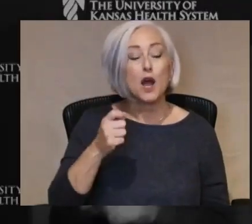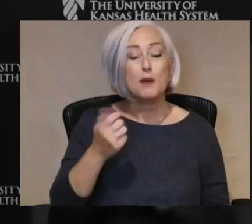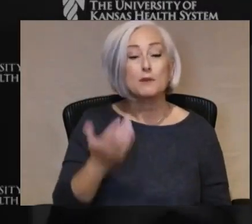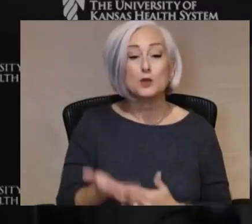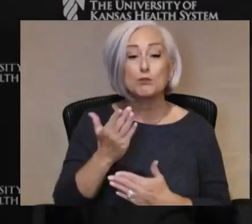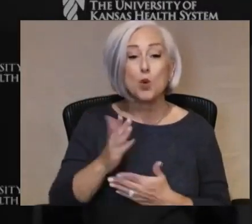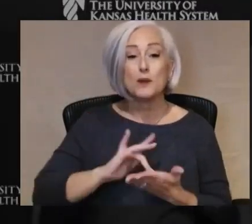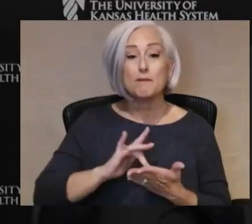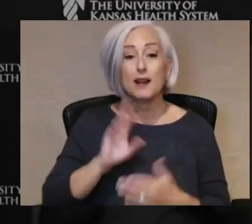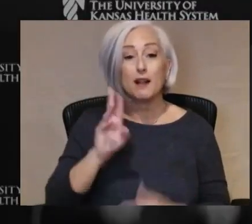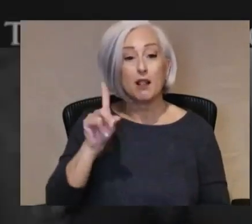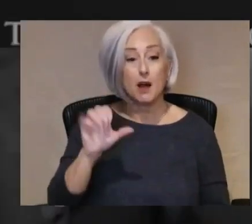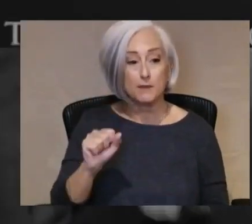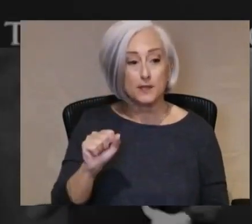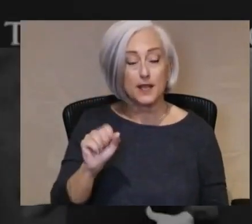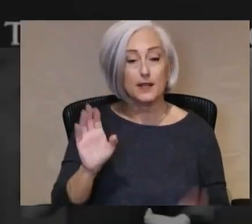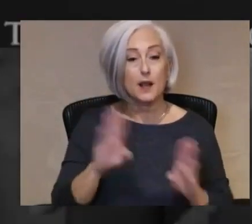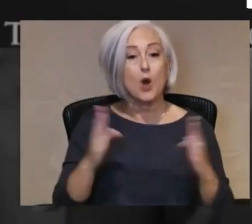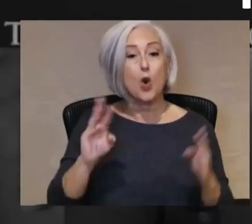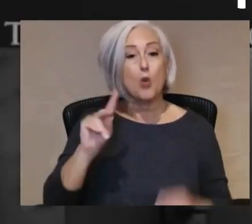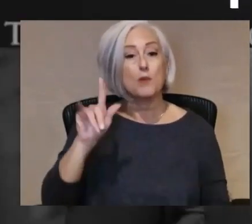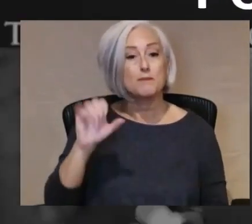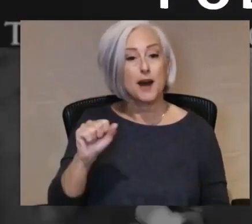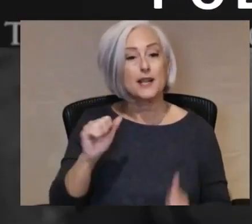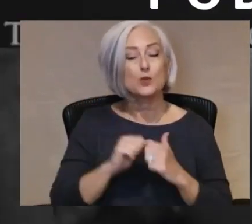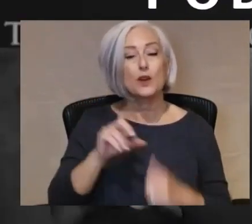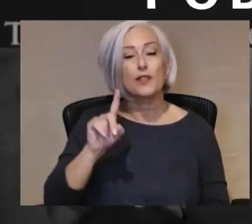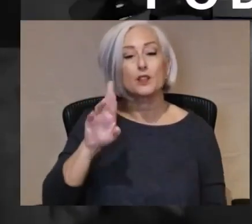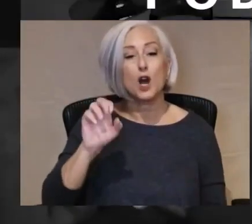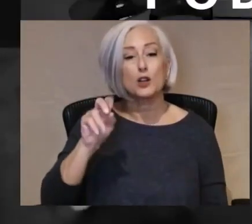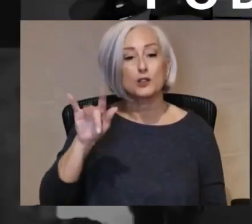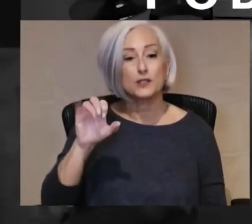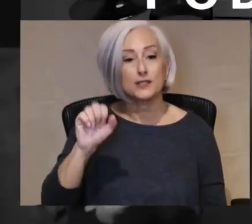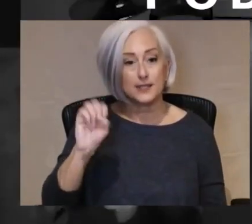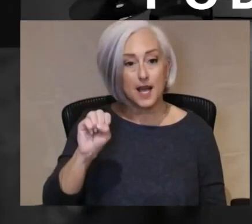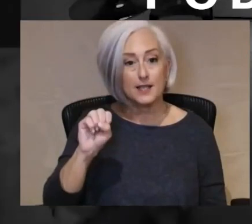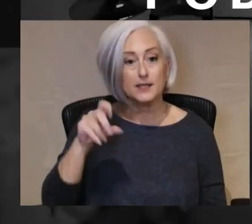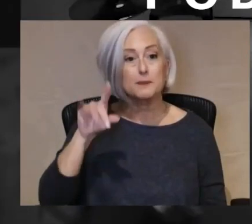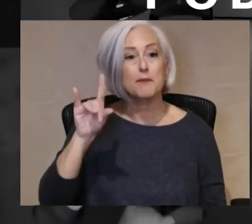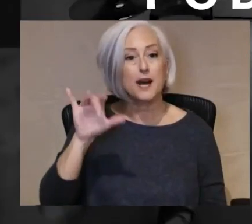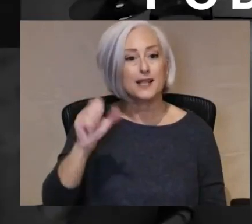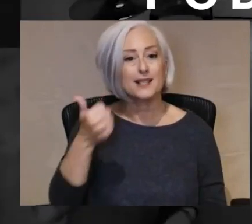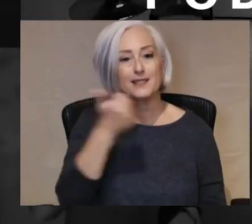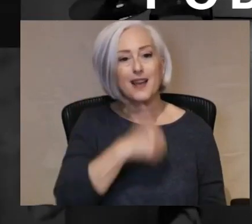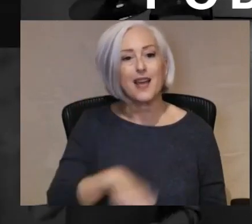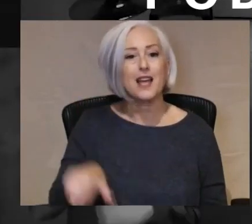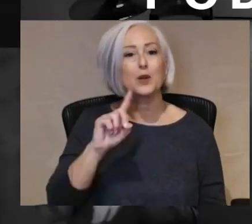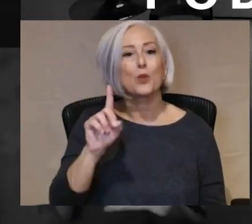Mics with Dr. Stites podcast. Now everywhere podcasts are available.